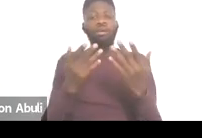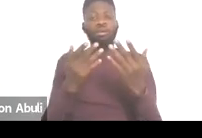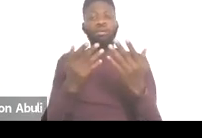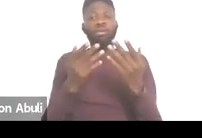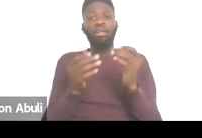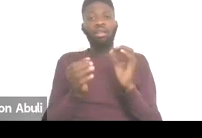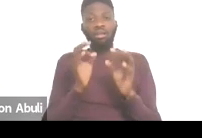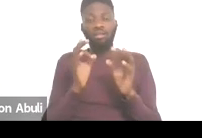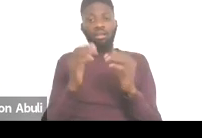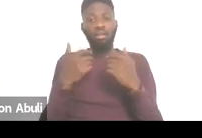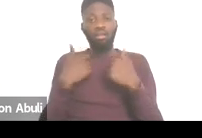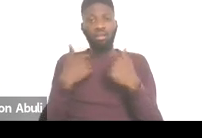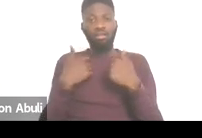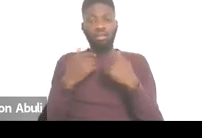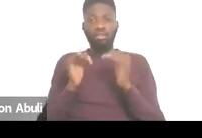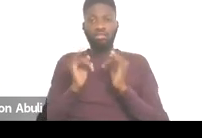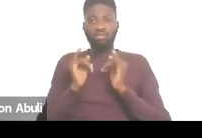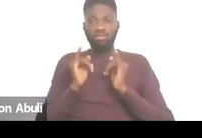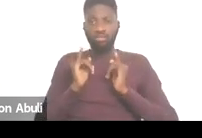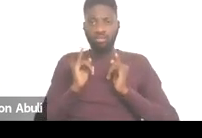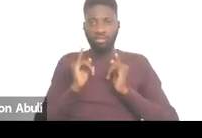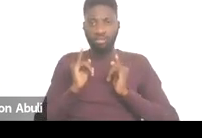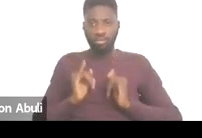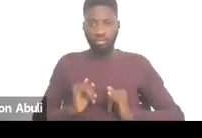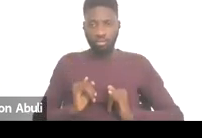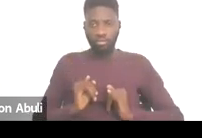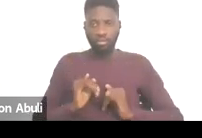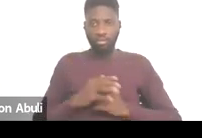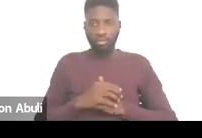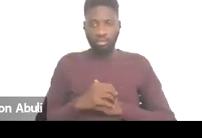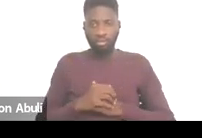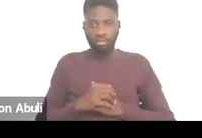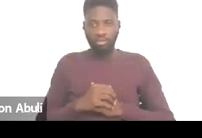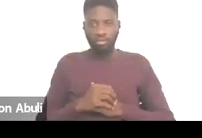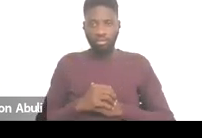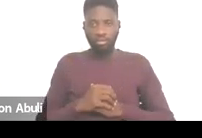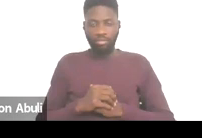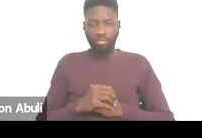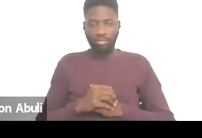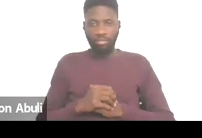who has borrowed from every financial institution.